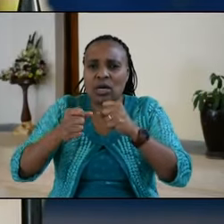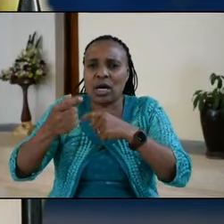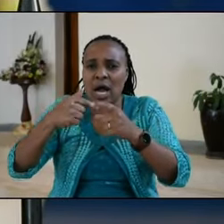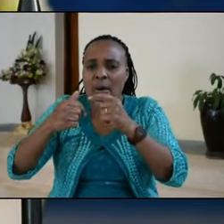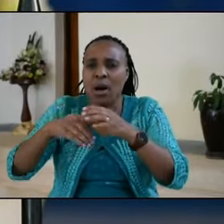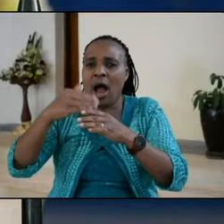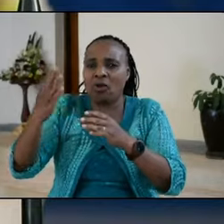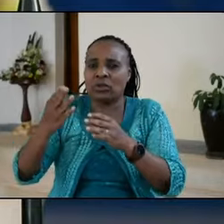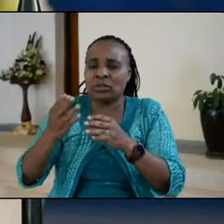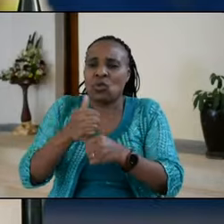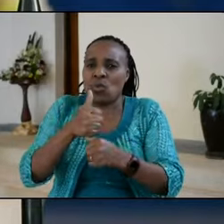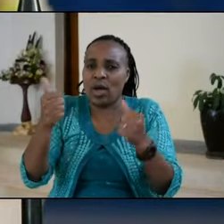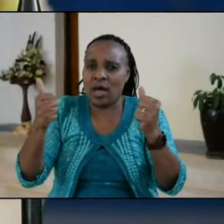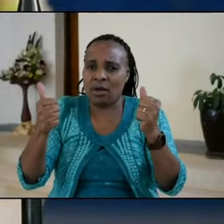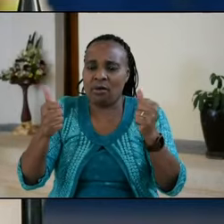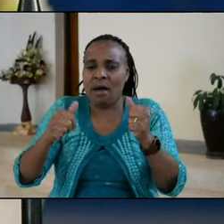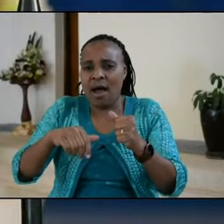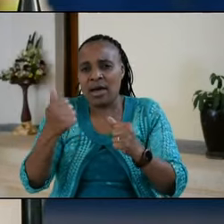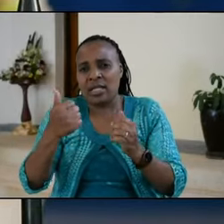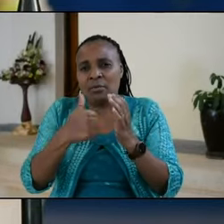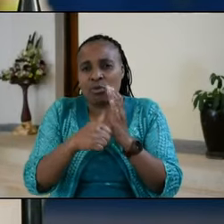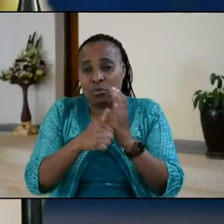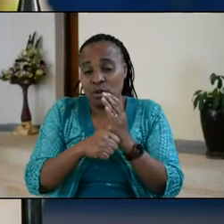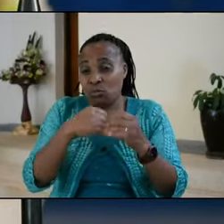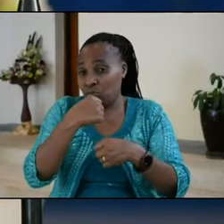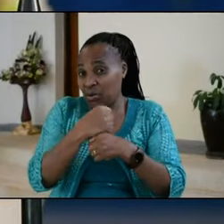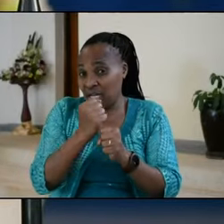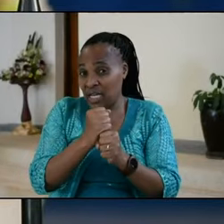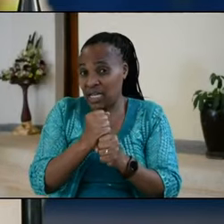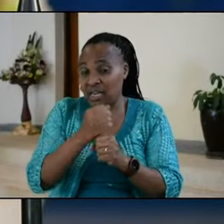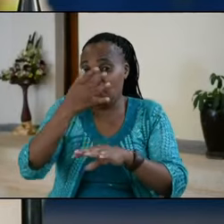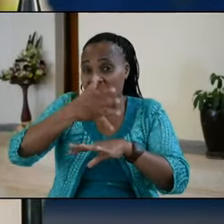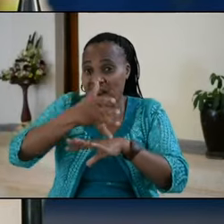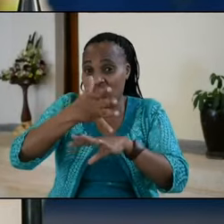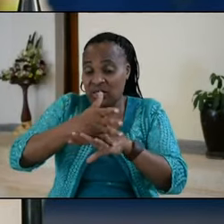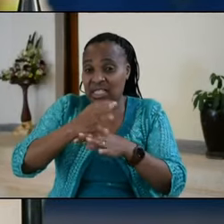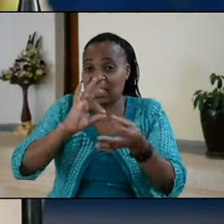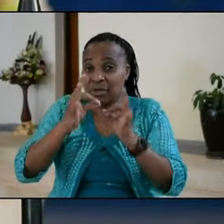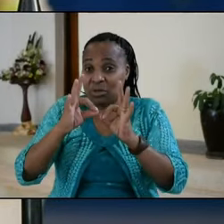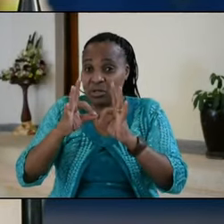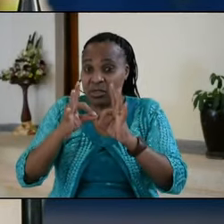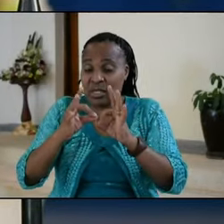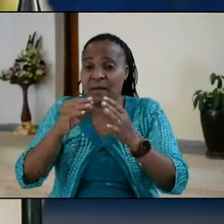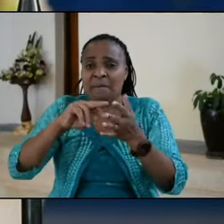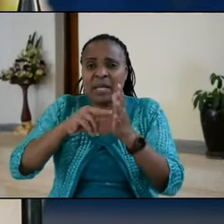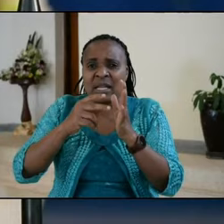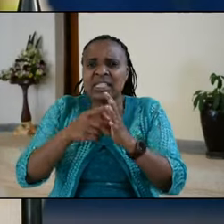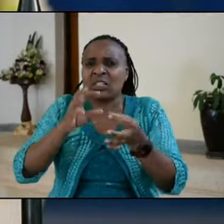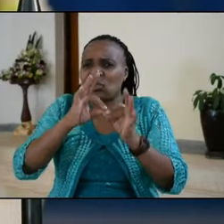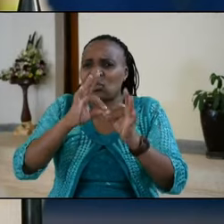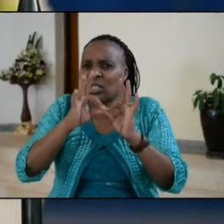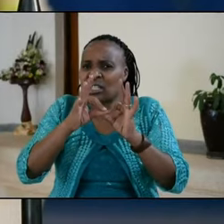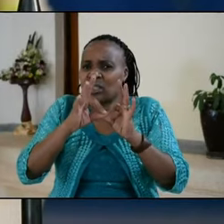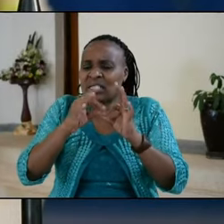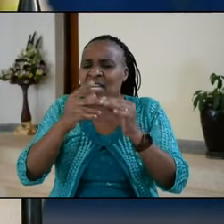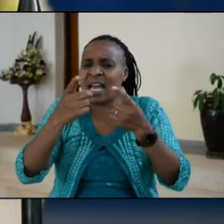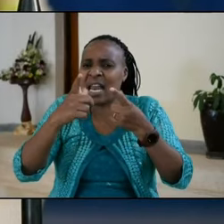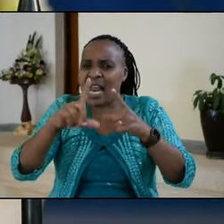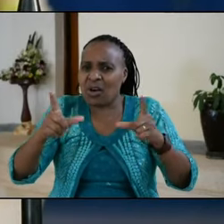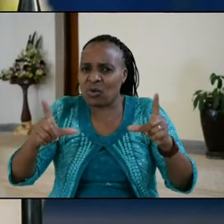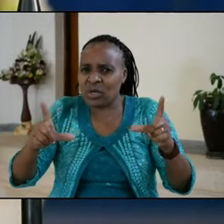automatically. Another problem that may cause false interpretation is the issues of translation. Now, languages